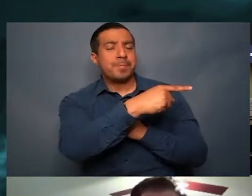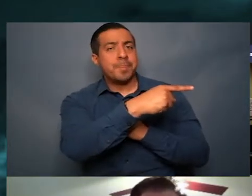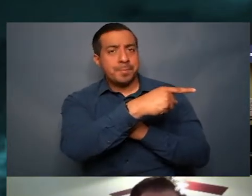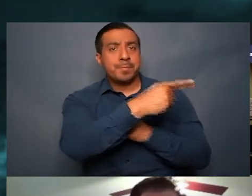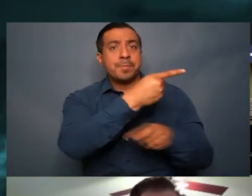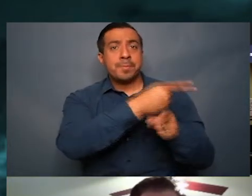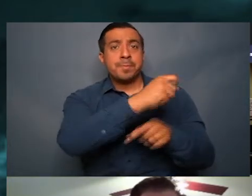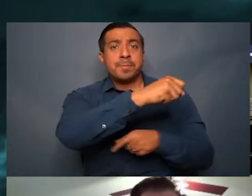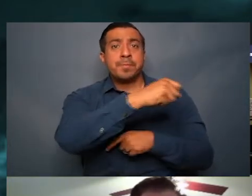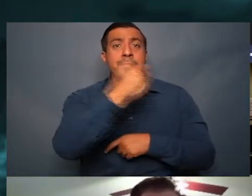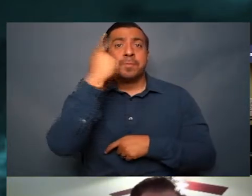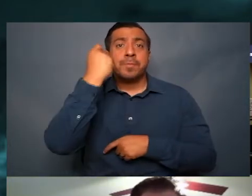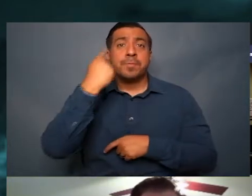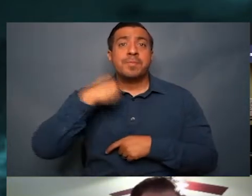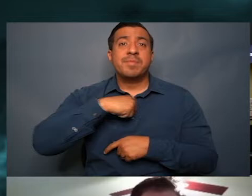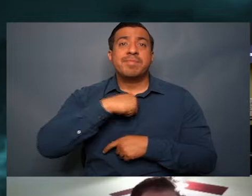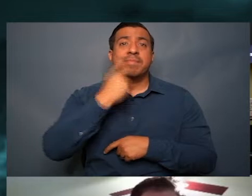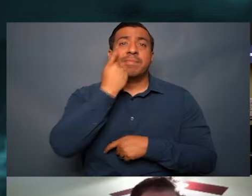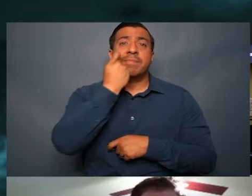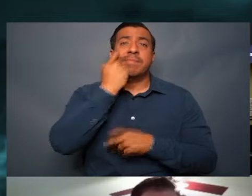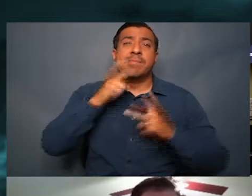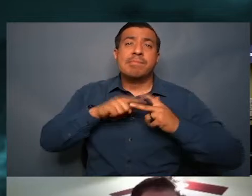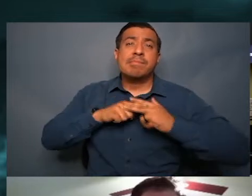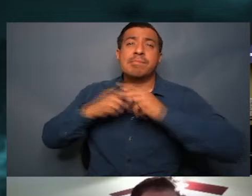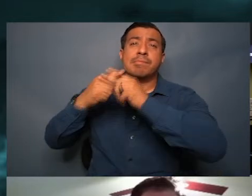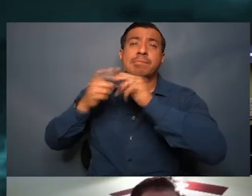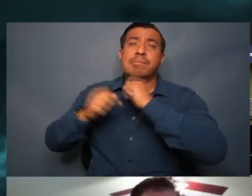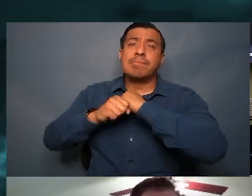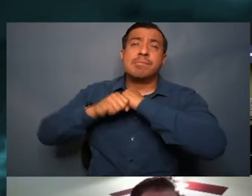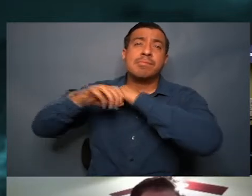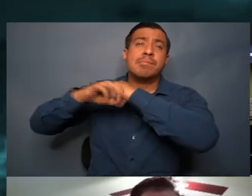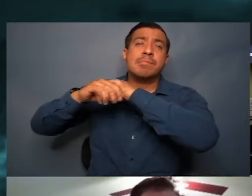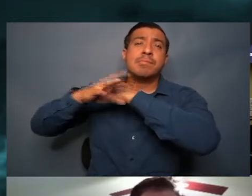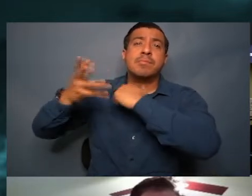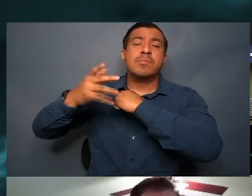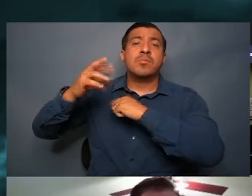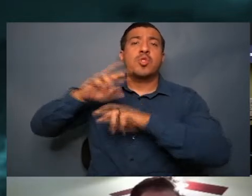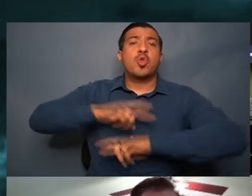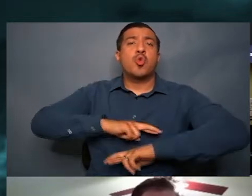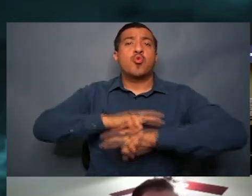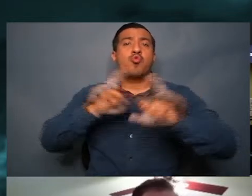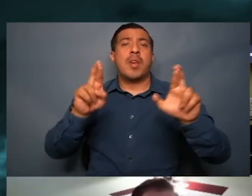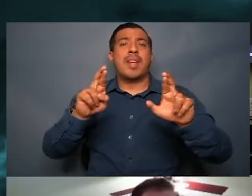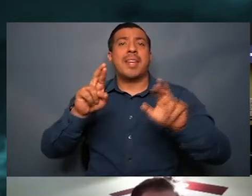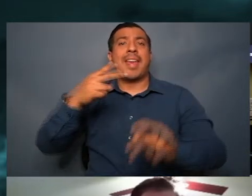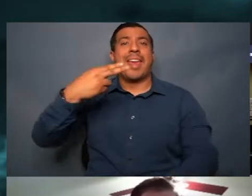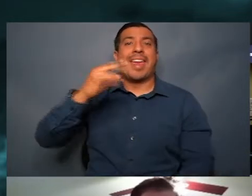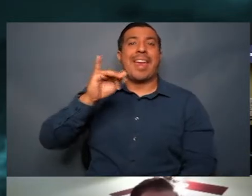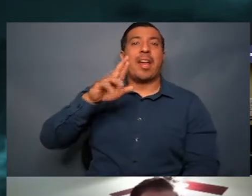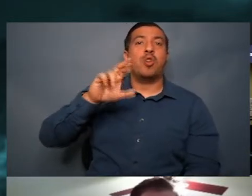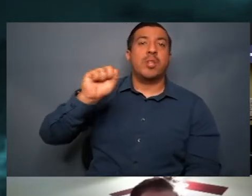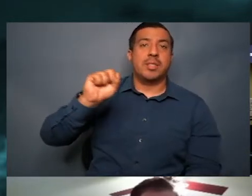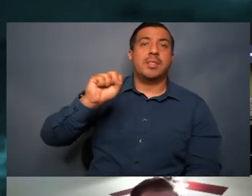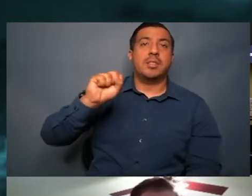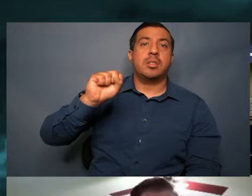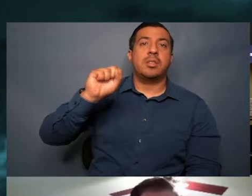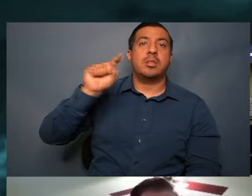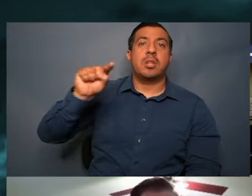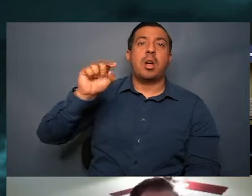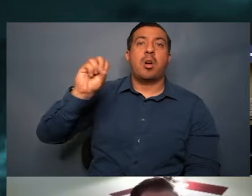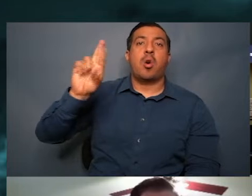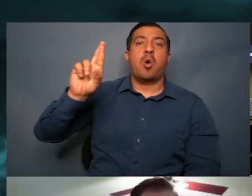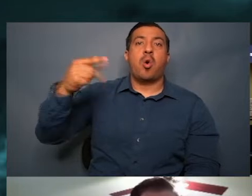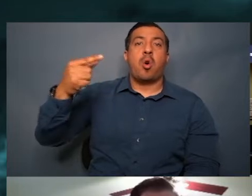that just today we launched in partnership with readyharris.org accessible videos